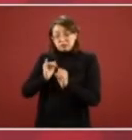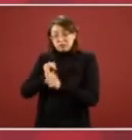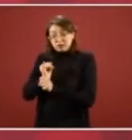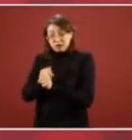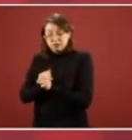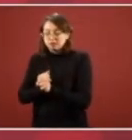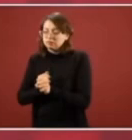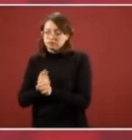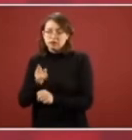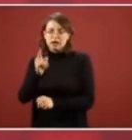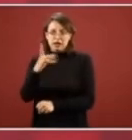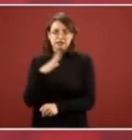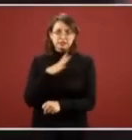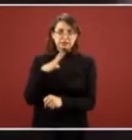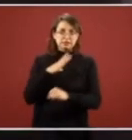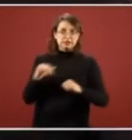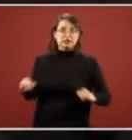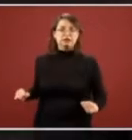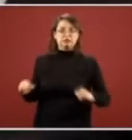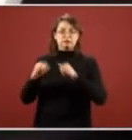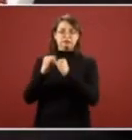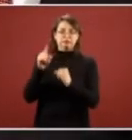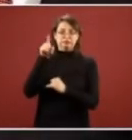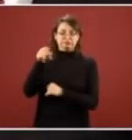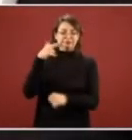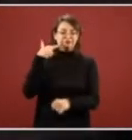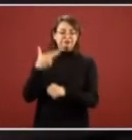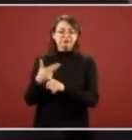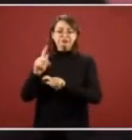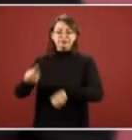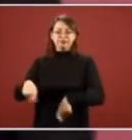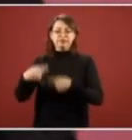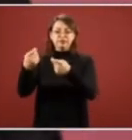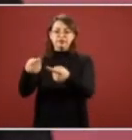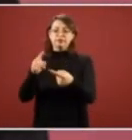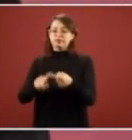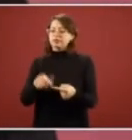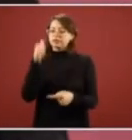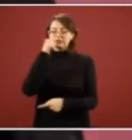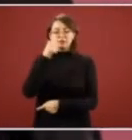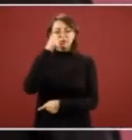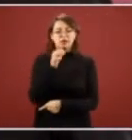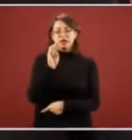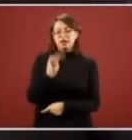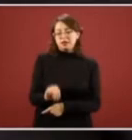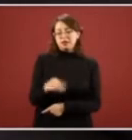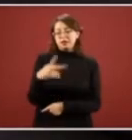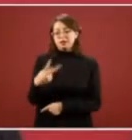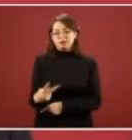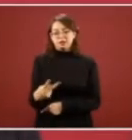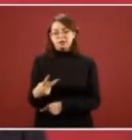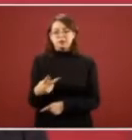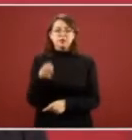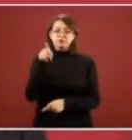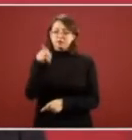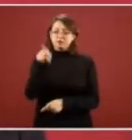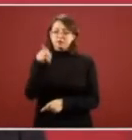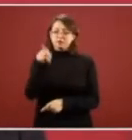Responsables. That are responsible for this. Todos estos casos. In all these cases. Corresponde al Ministerio Público. Belong to the public.